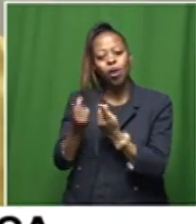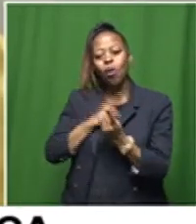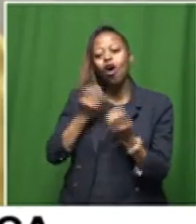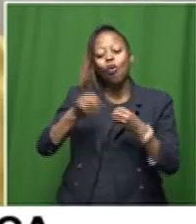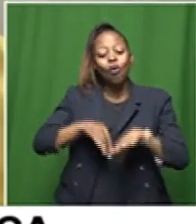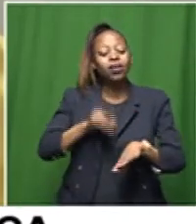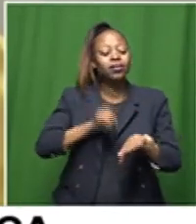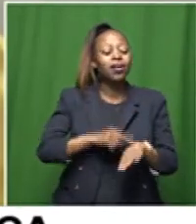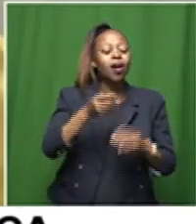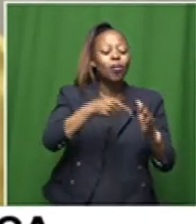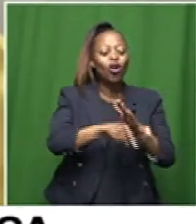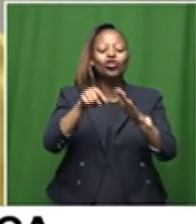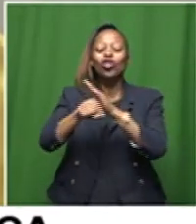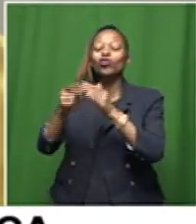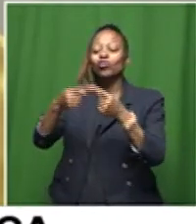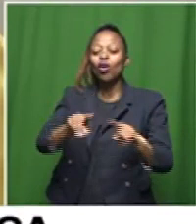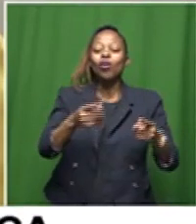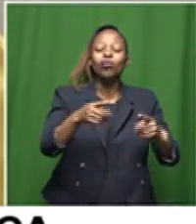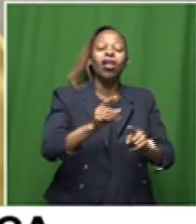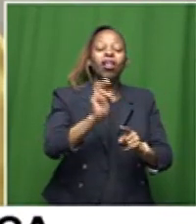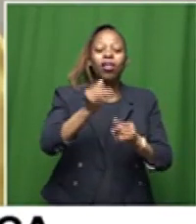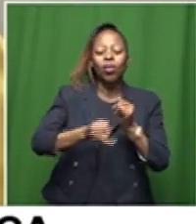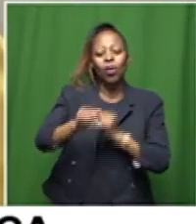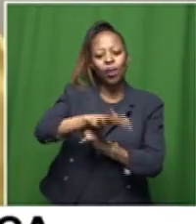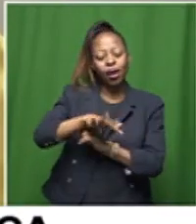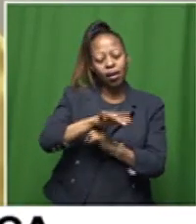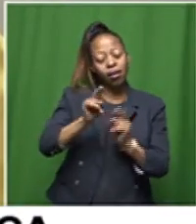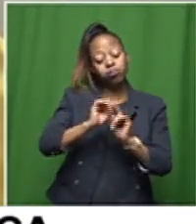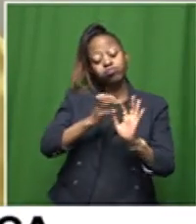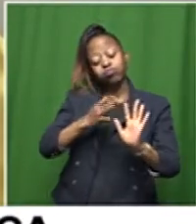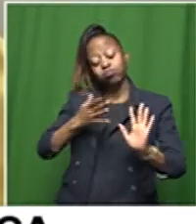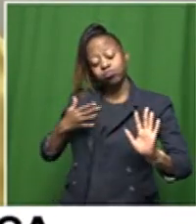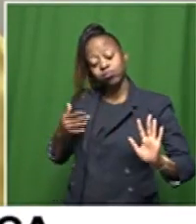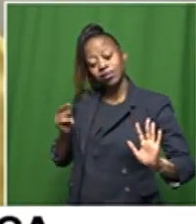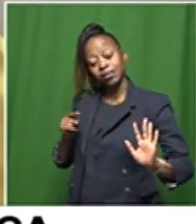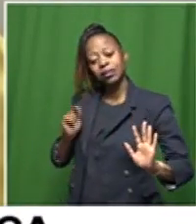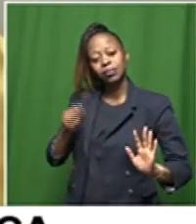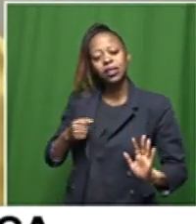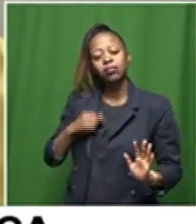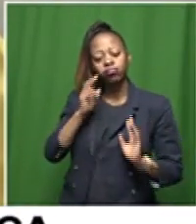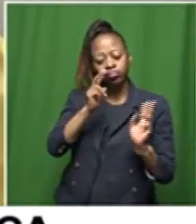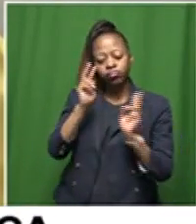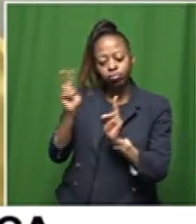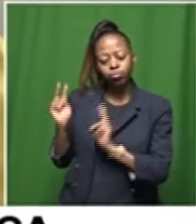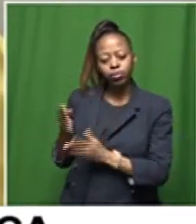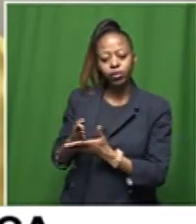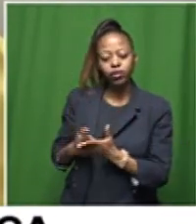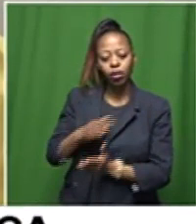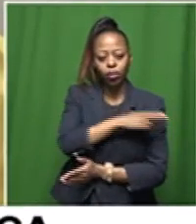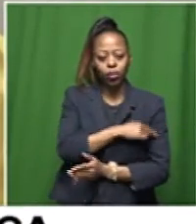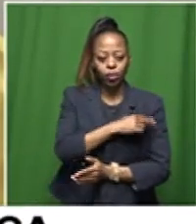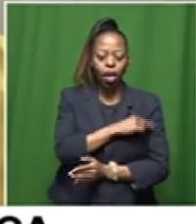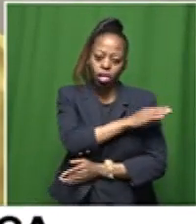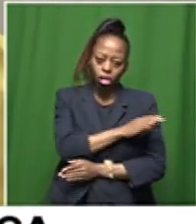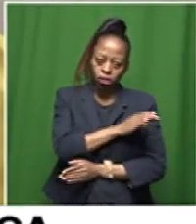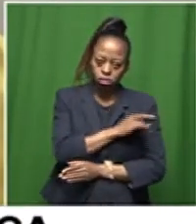waste time going from pillar to post. And with regard to the long queues, I had been visiting some of the hospitals and